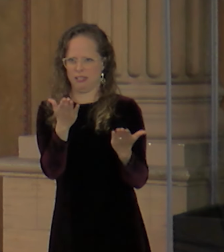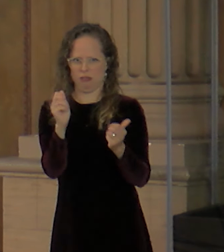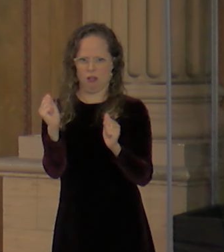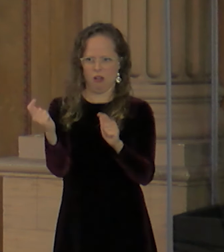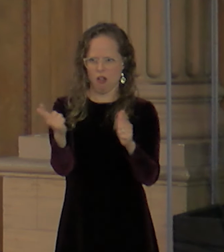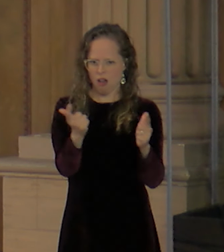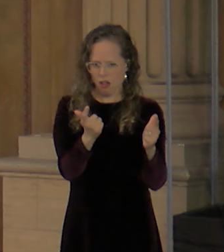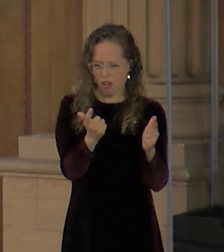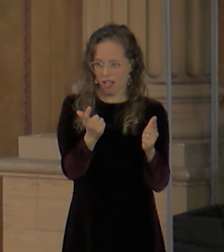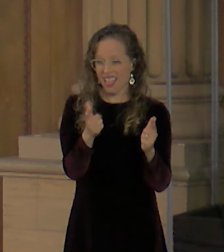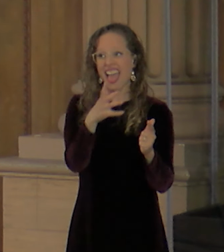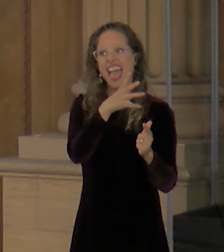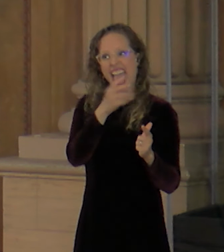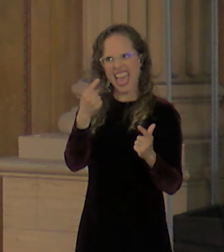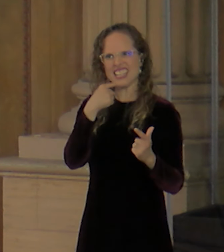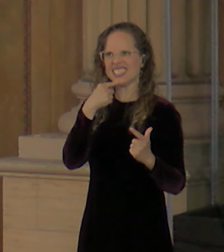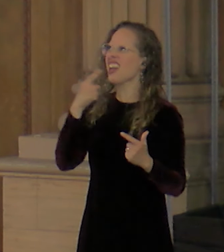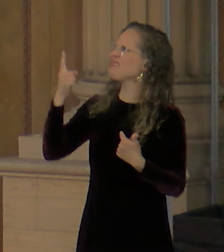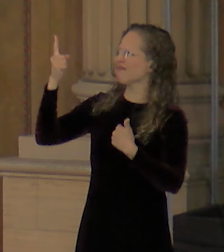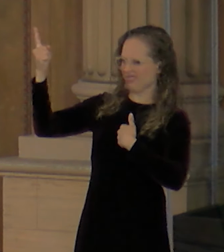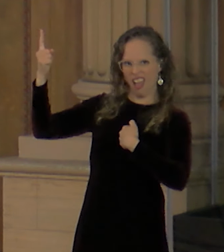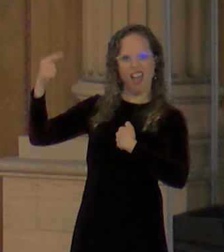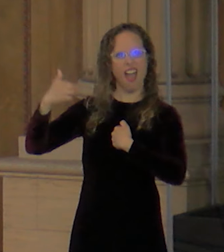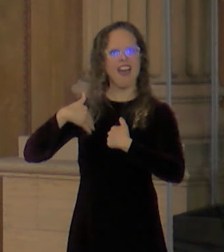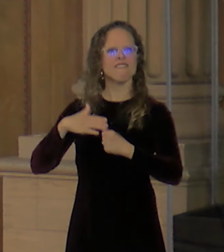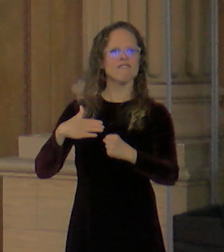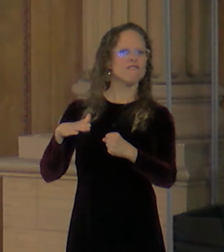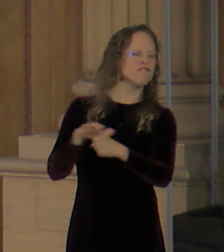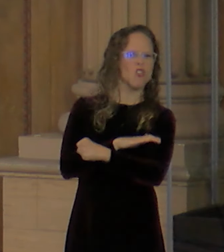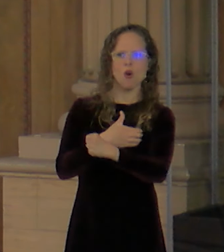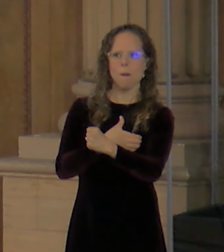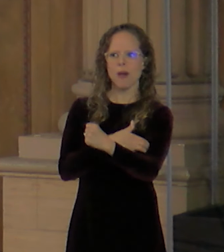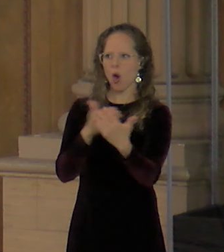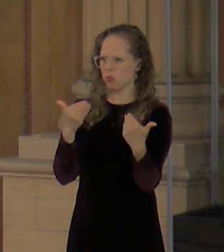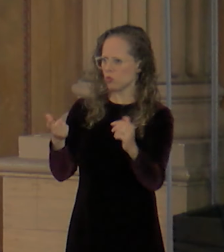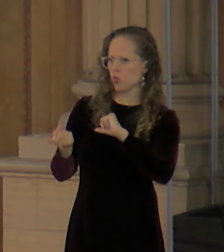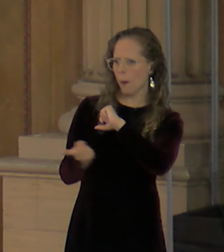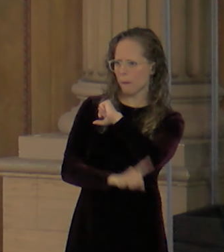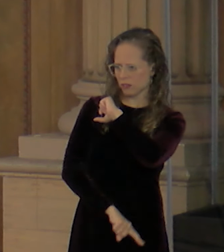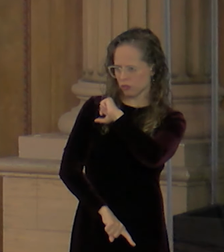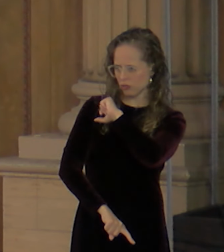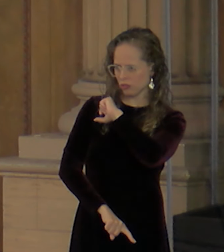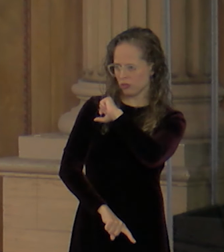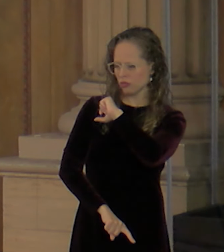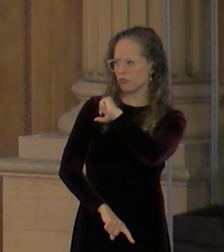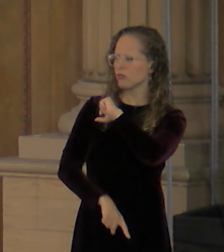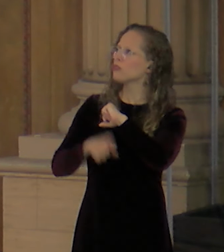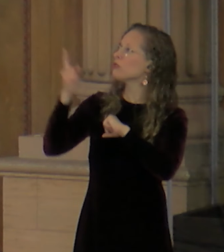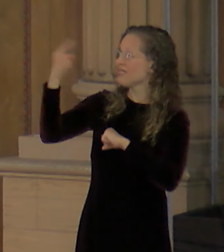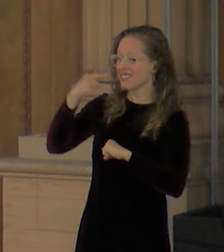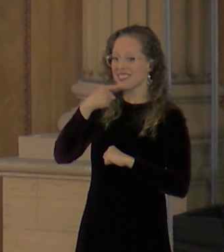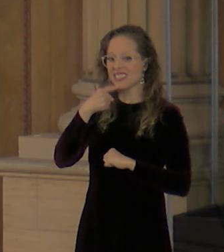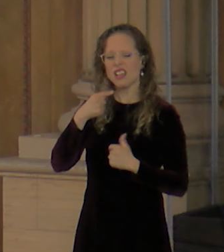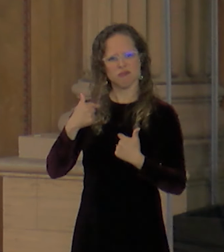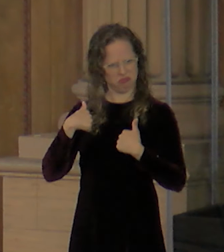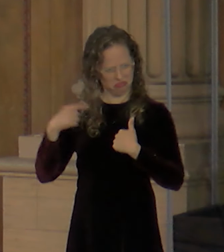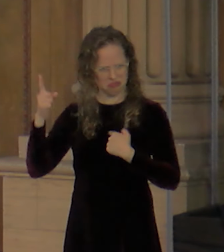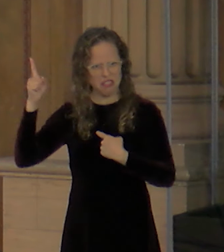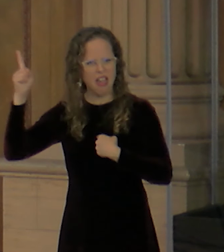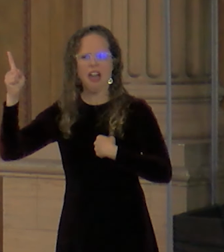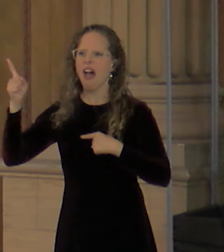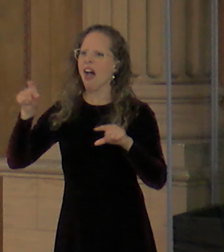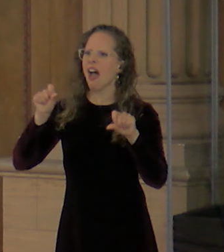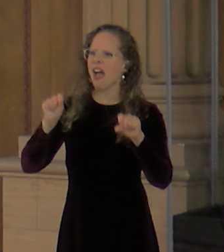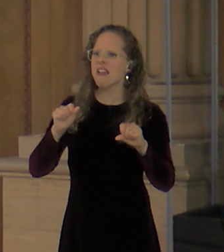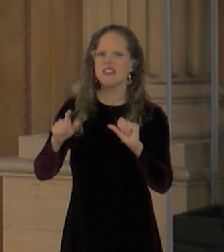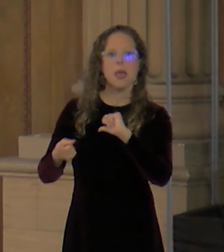things, but I have the full power to fully punish those things. In fact, he says that I can punish those sins